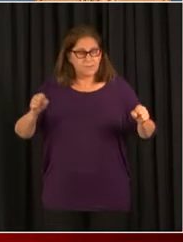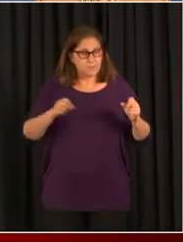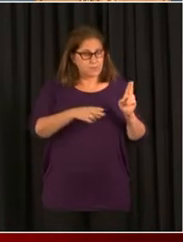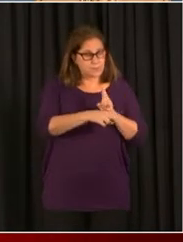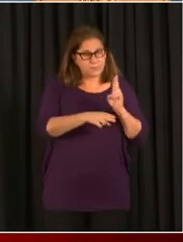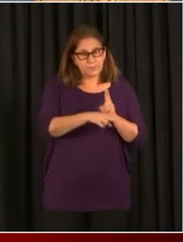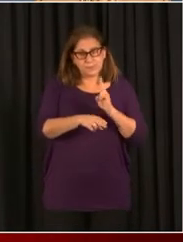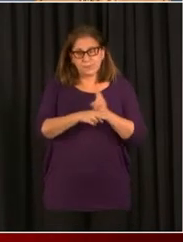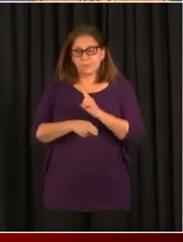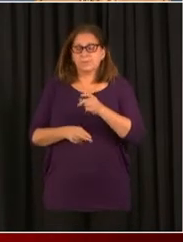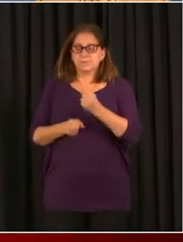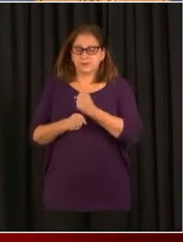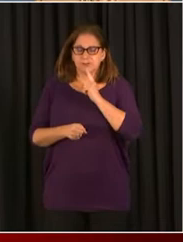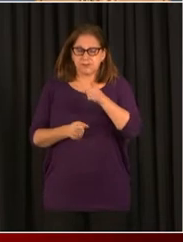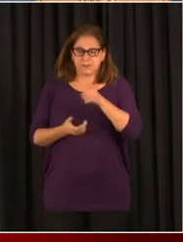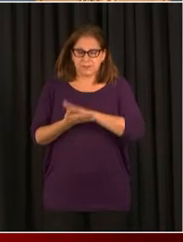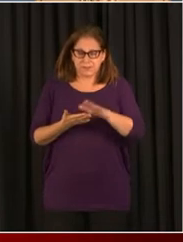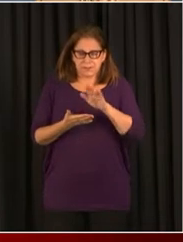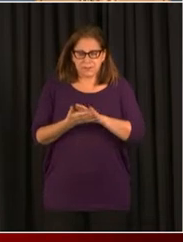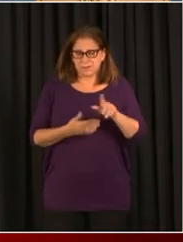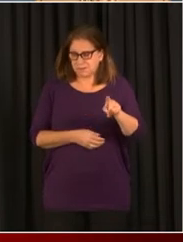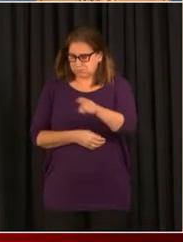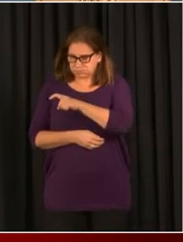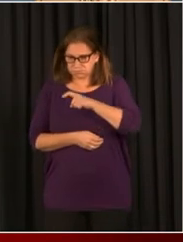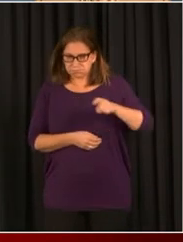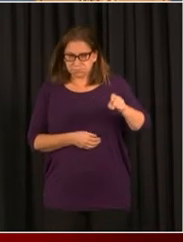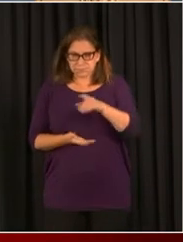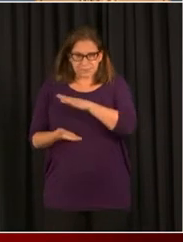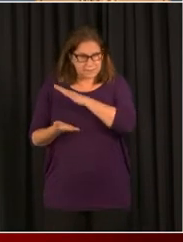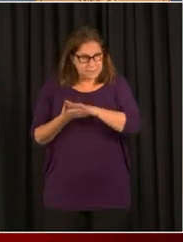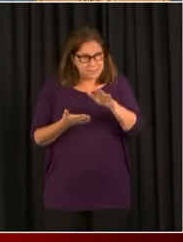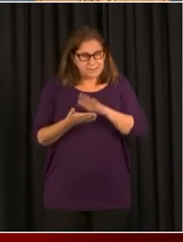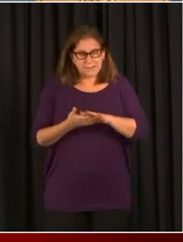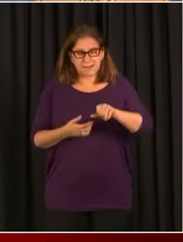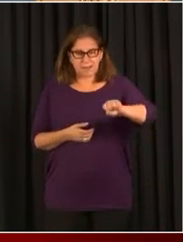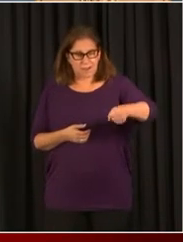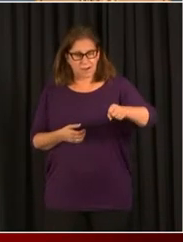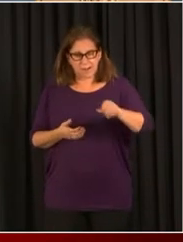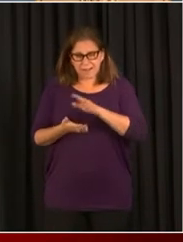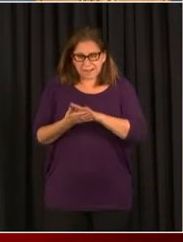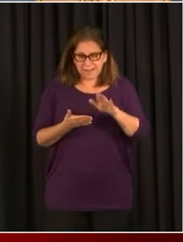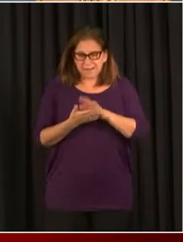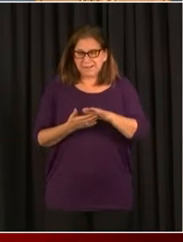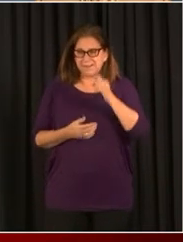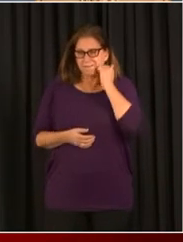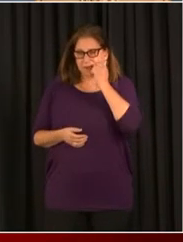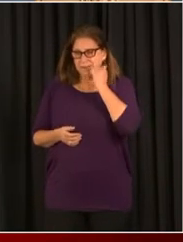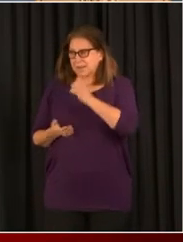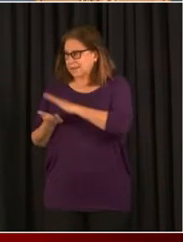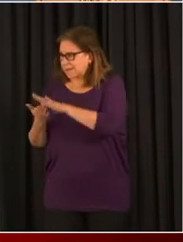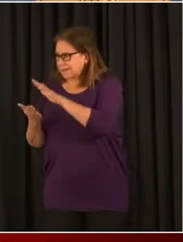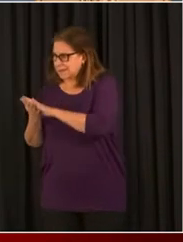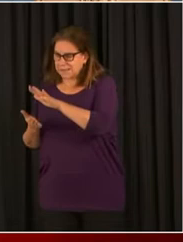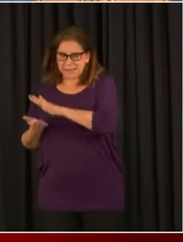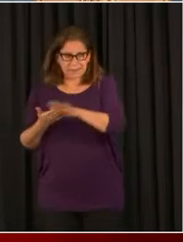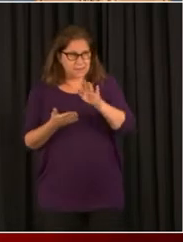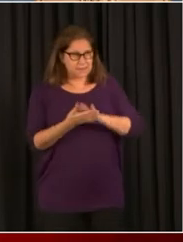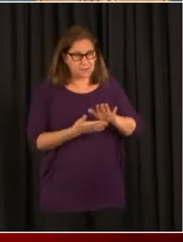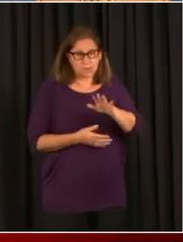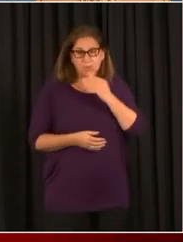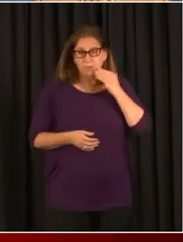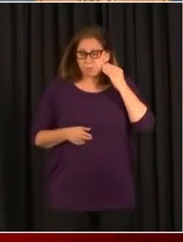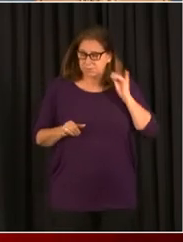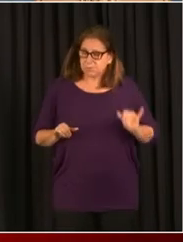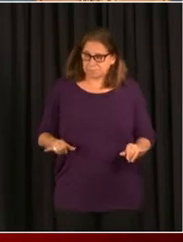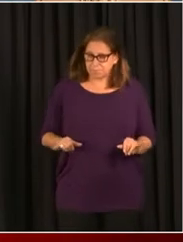if you are going to do a small gathering that you should follow. And for Halloween specifically,